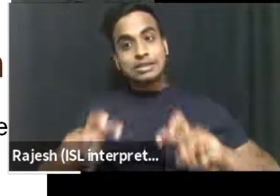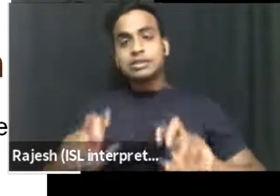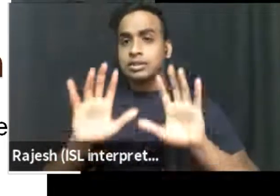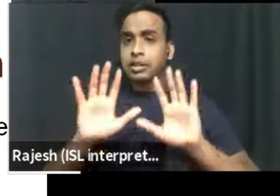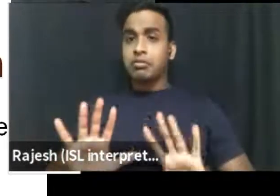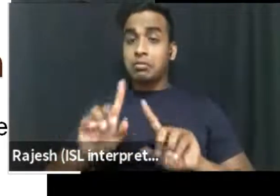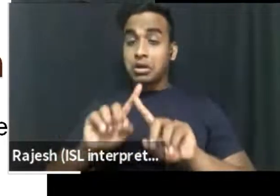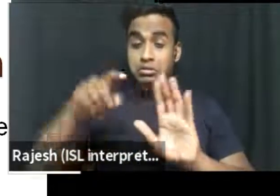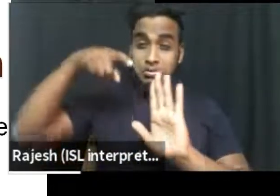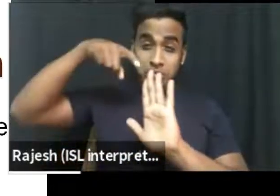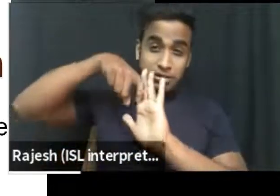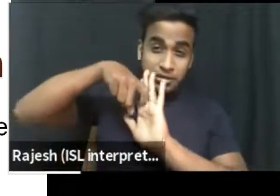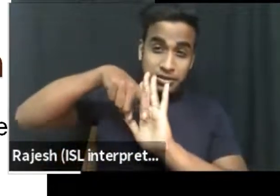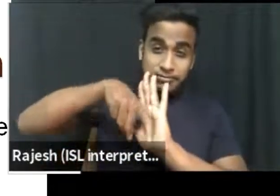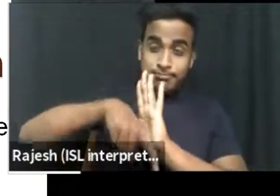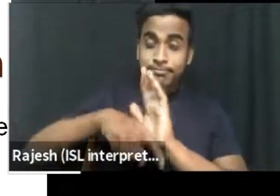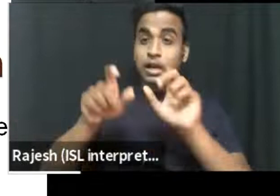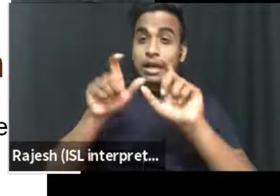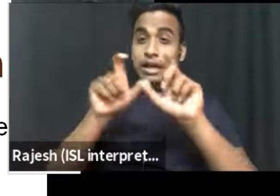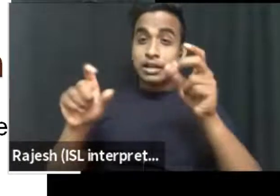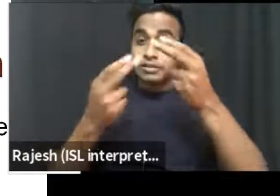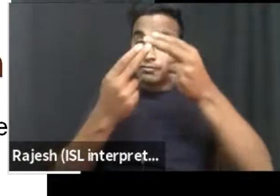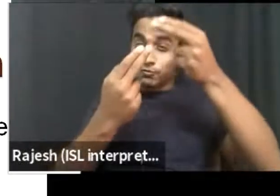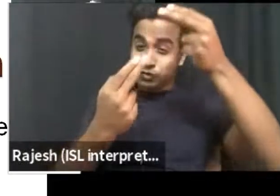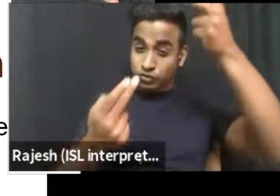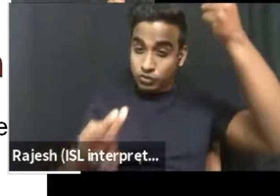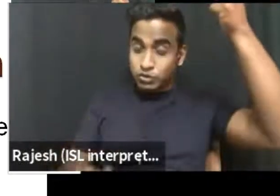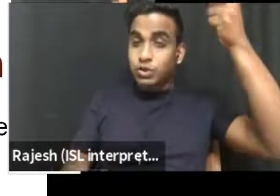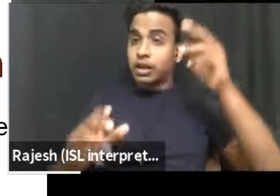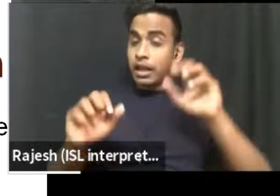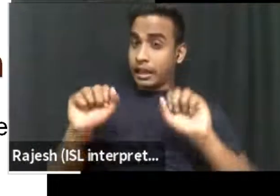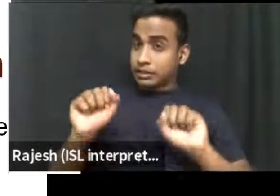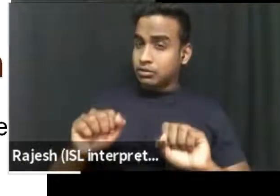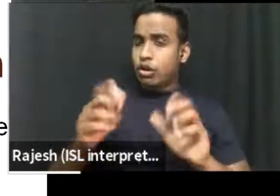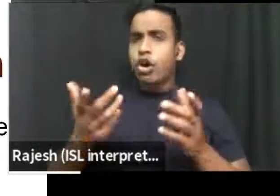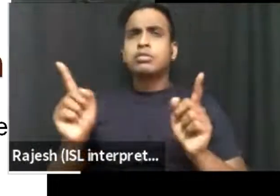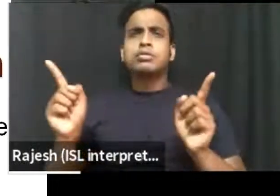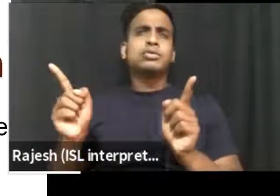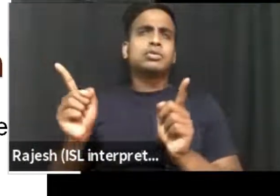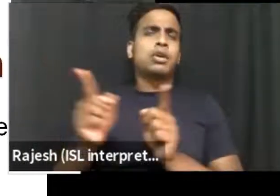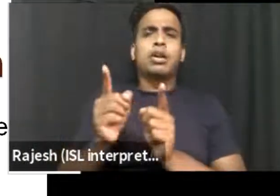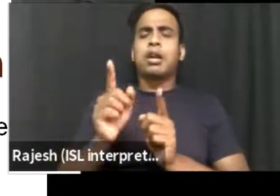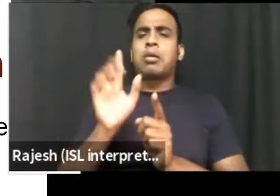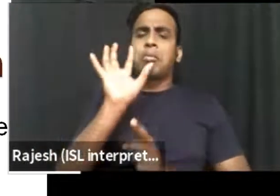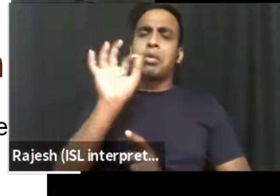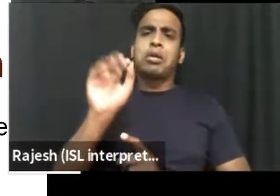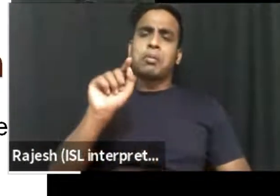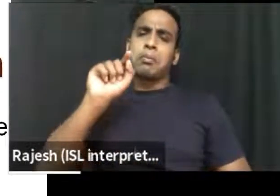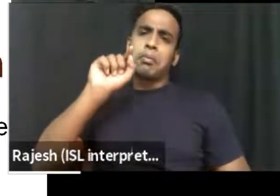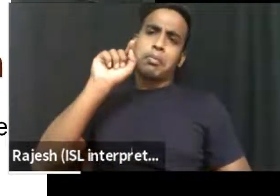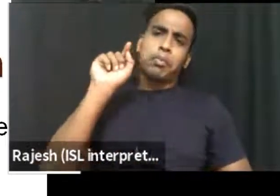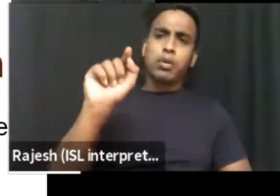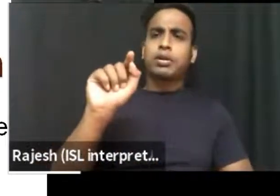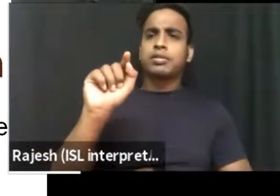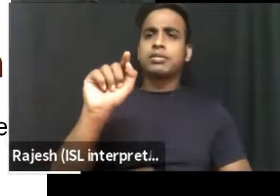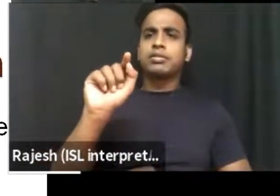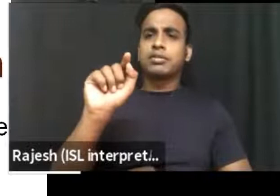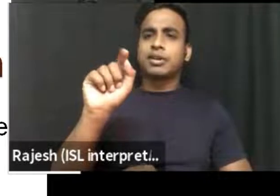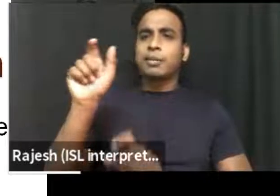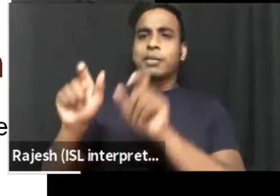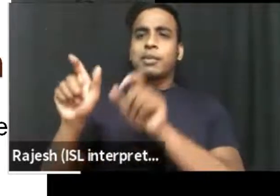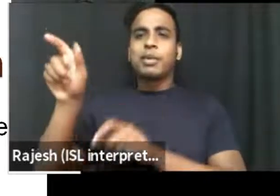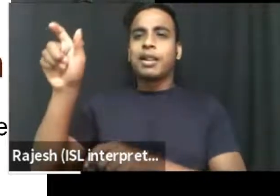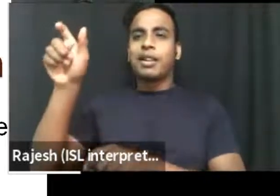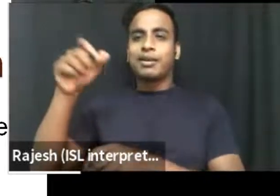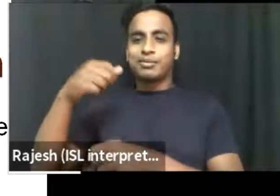detailed document which gives all the information, or we want to make something very brief for the policy makers